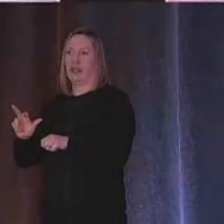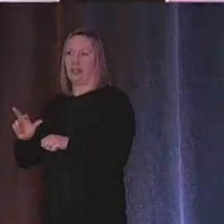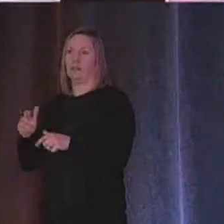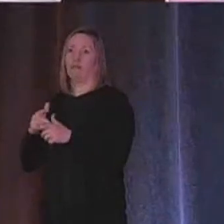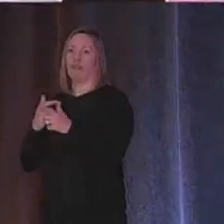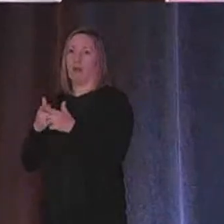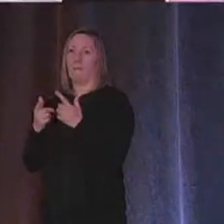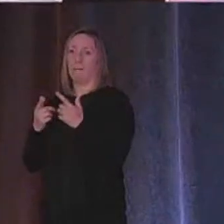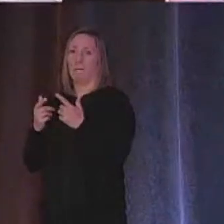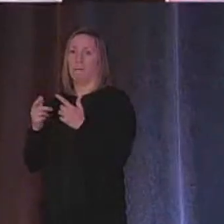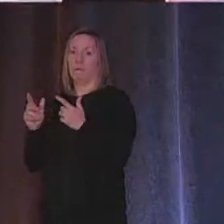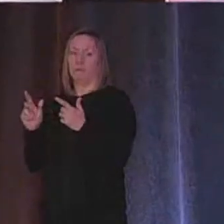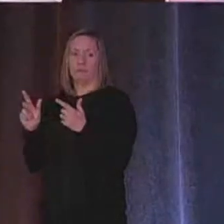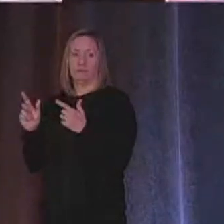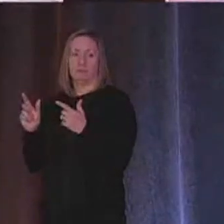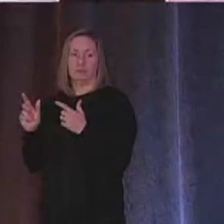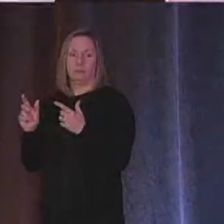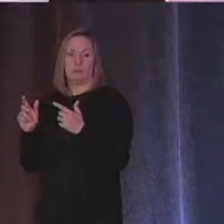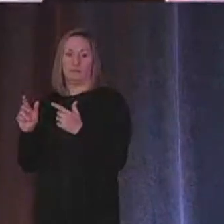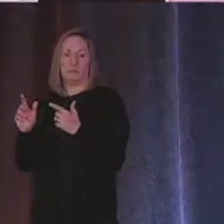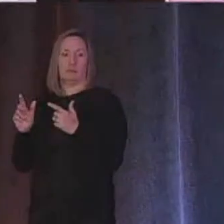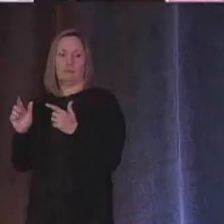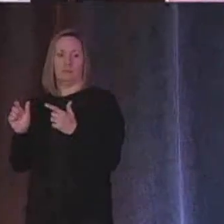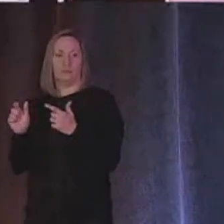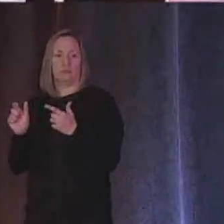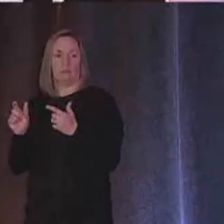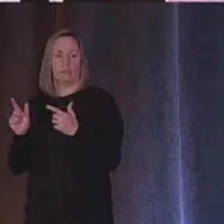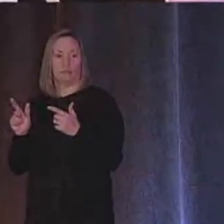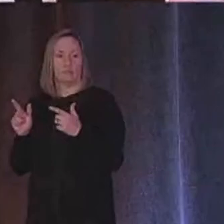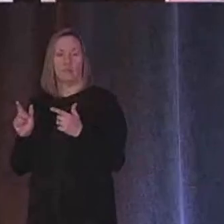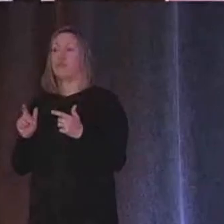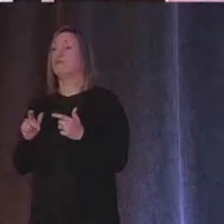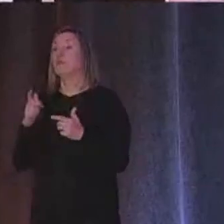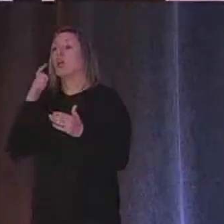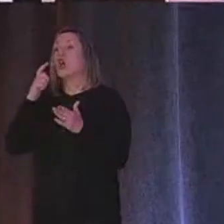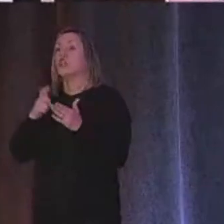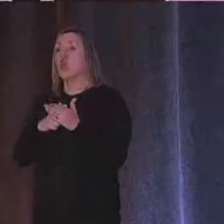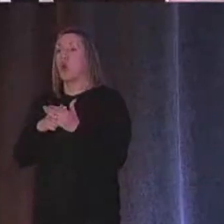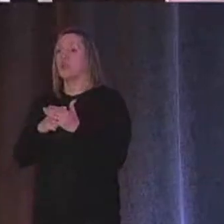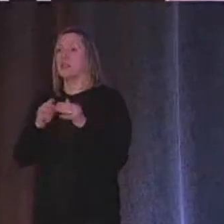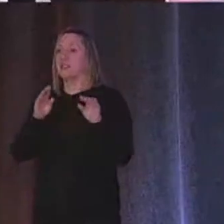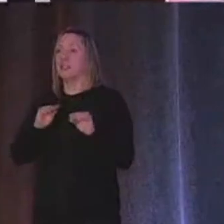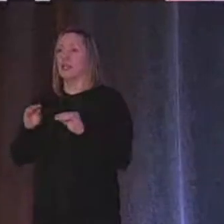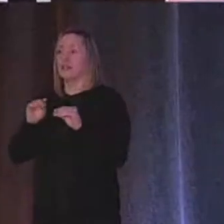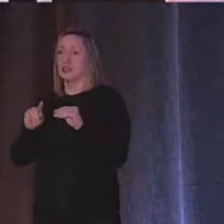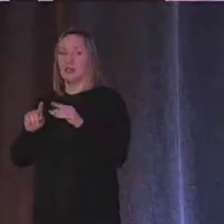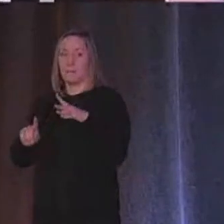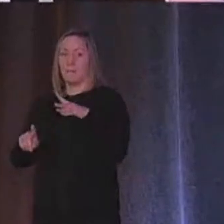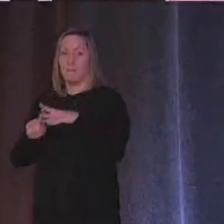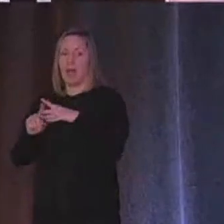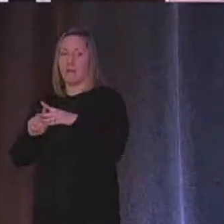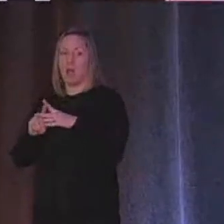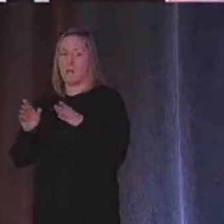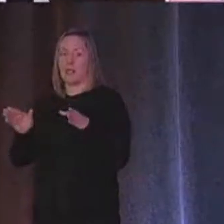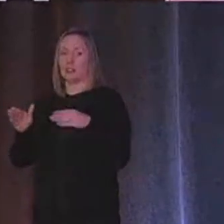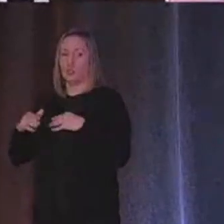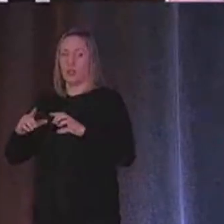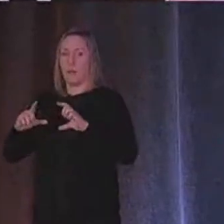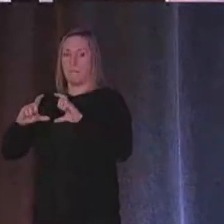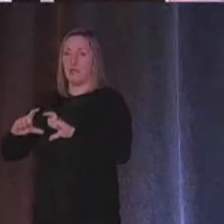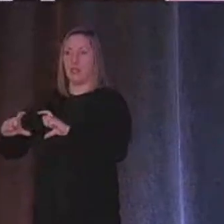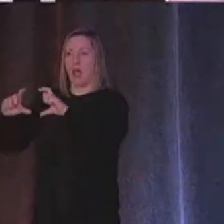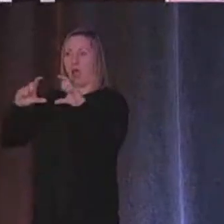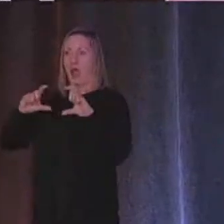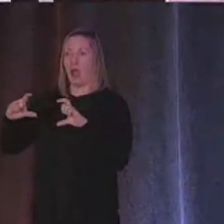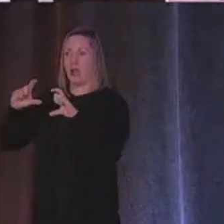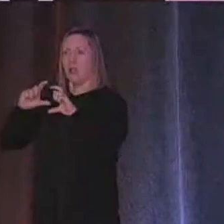see, as you can imagine, as these transactions come up into the block, right? So we're iterating using our use